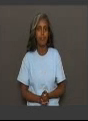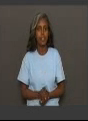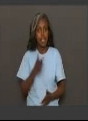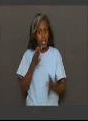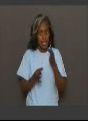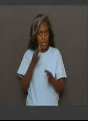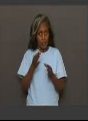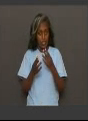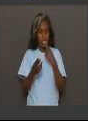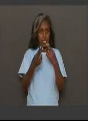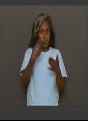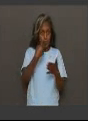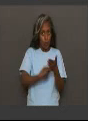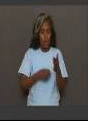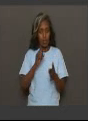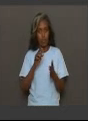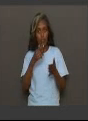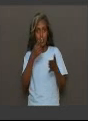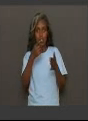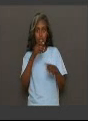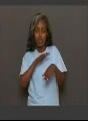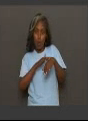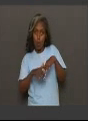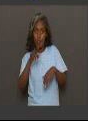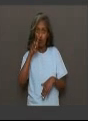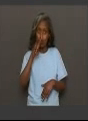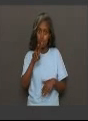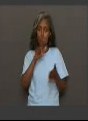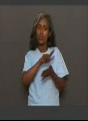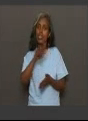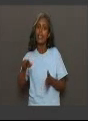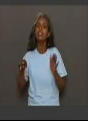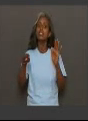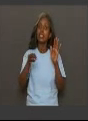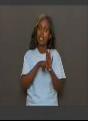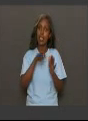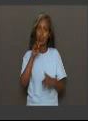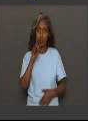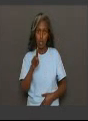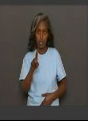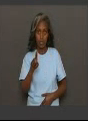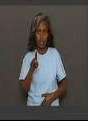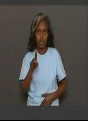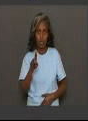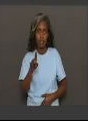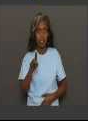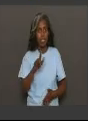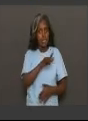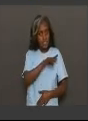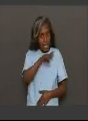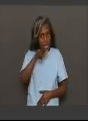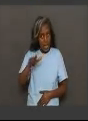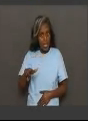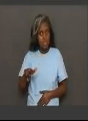If the product of the slope of 2 lines is negative 1, the